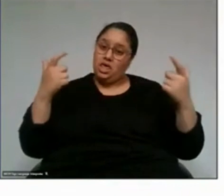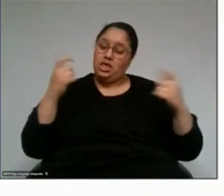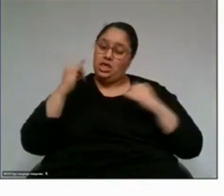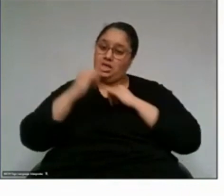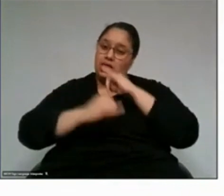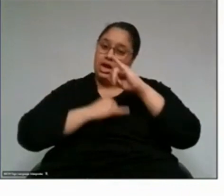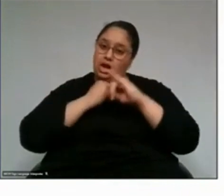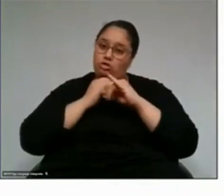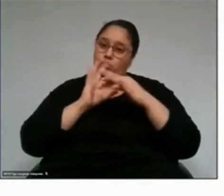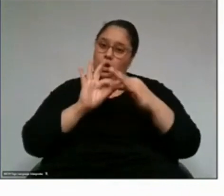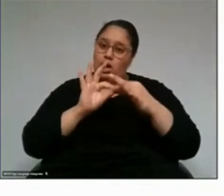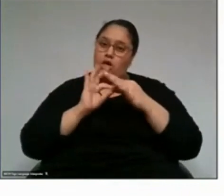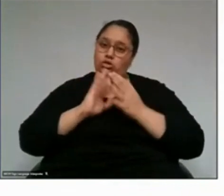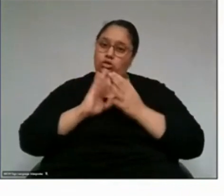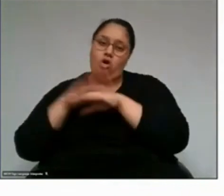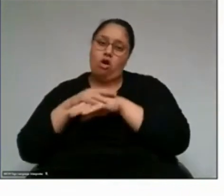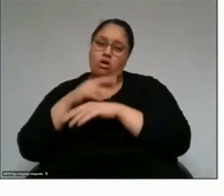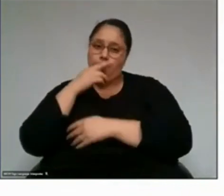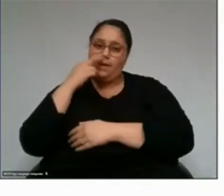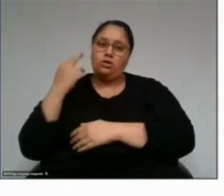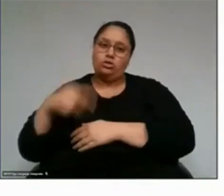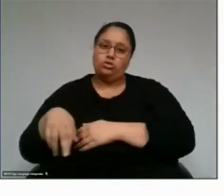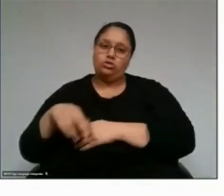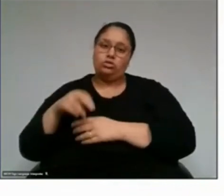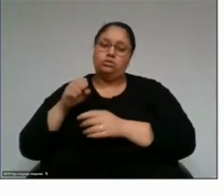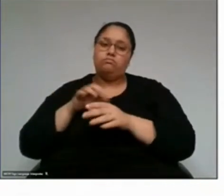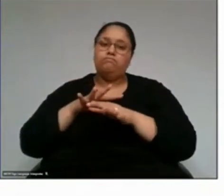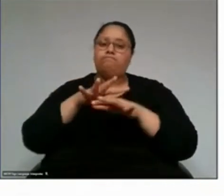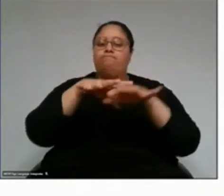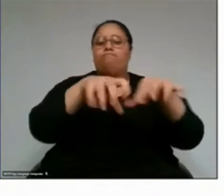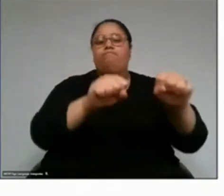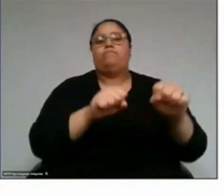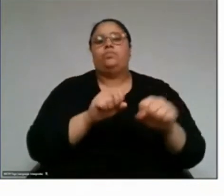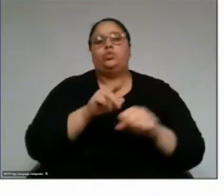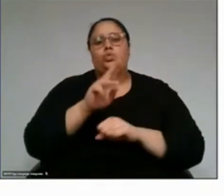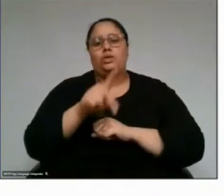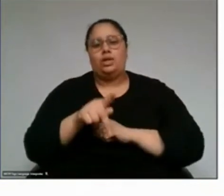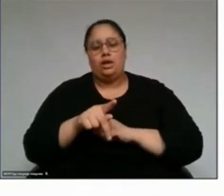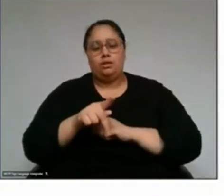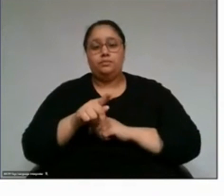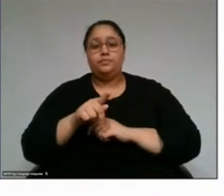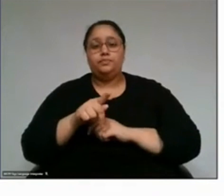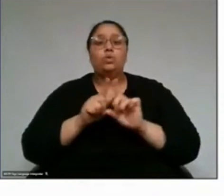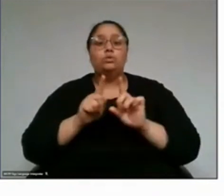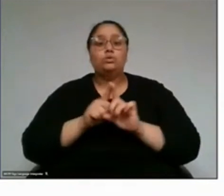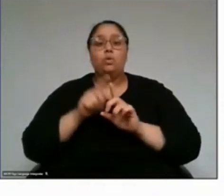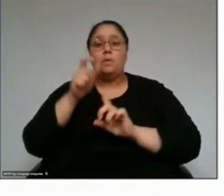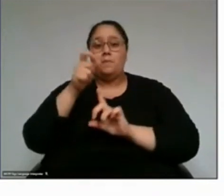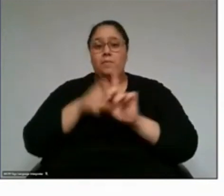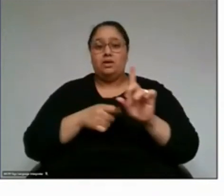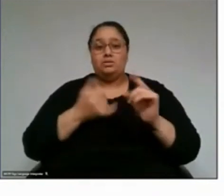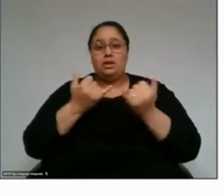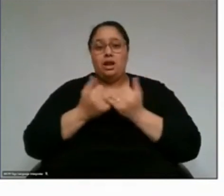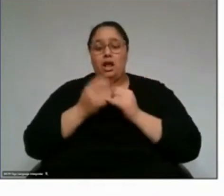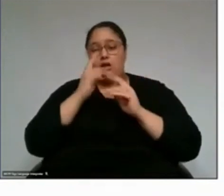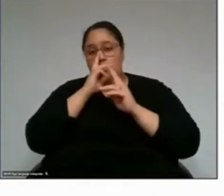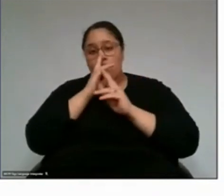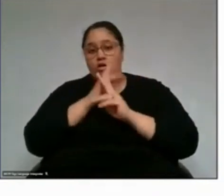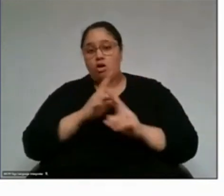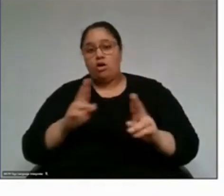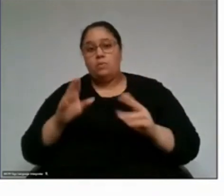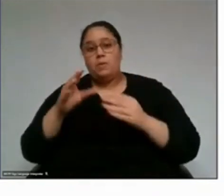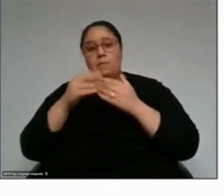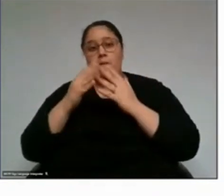relations shambles on Russia's invasion of the Ukraine. It is extraordinary that a person like the honourable member,